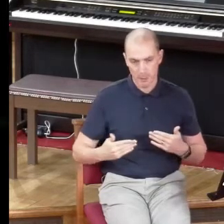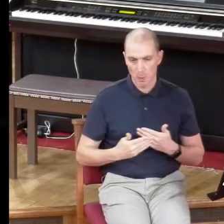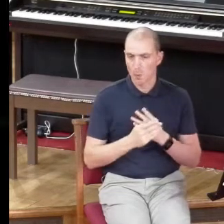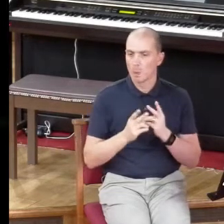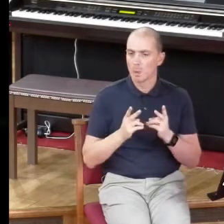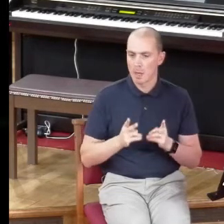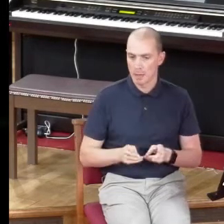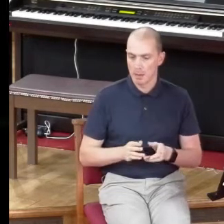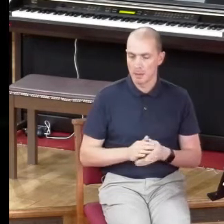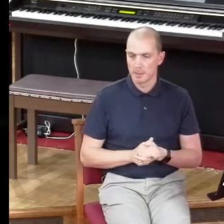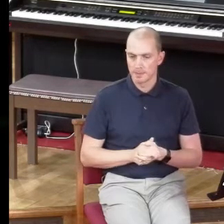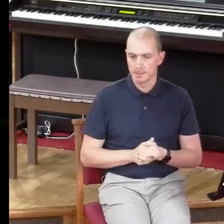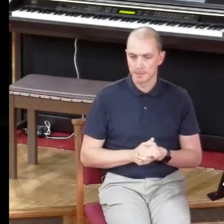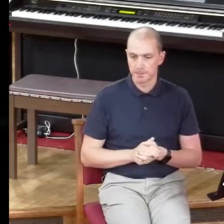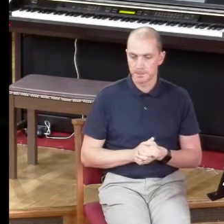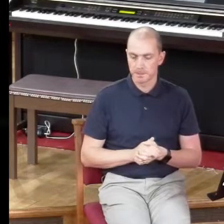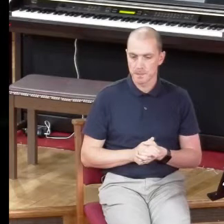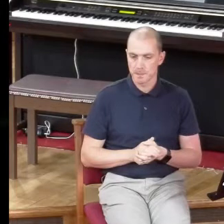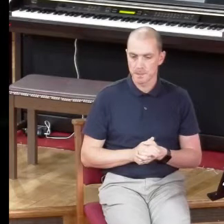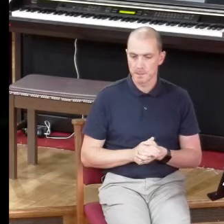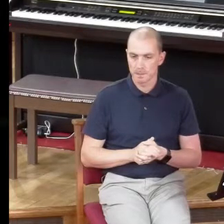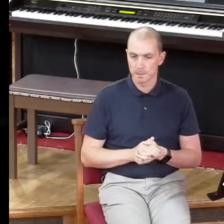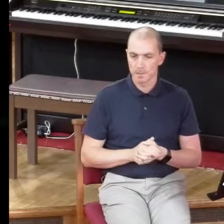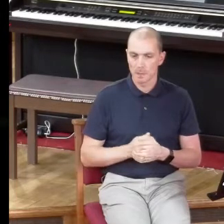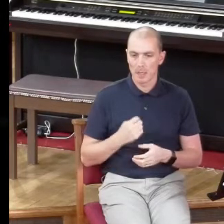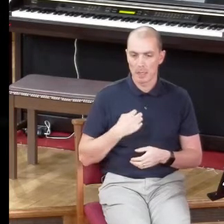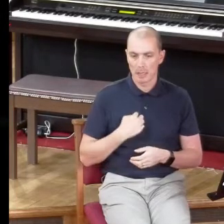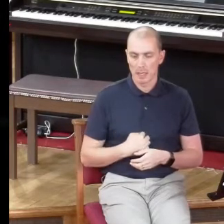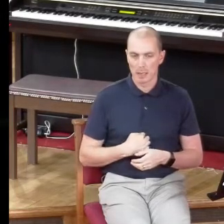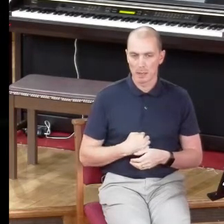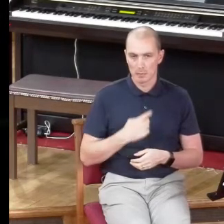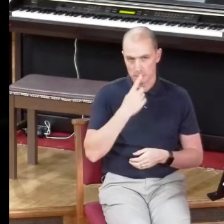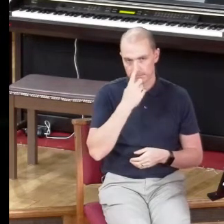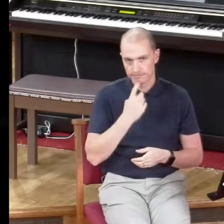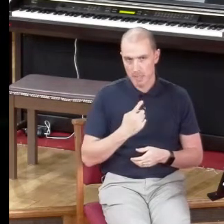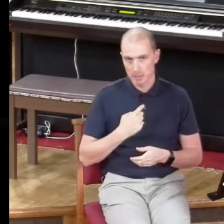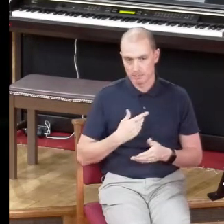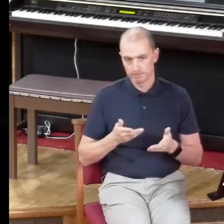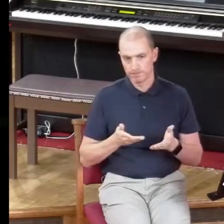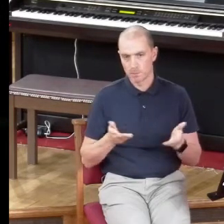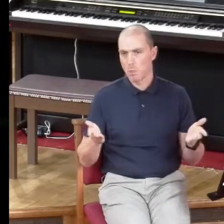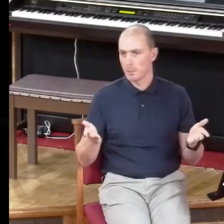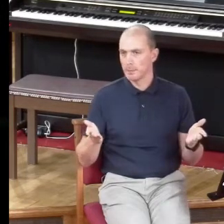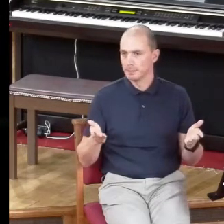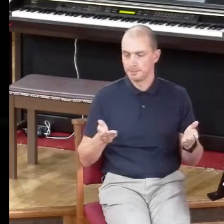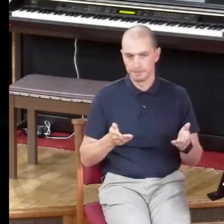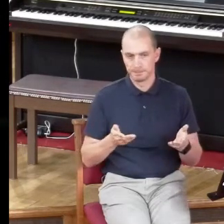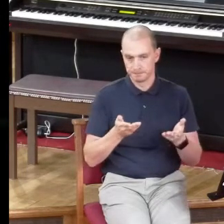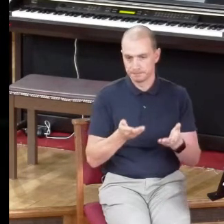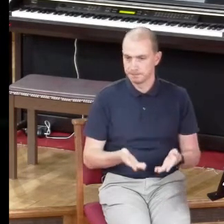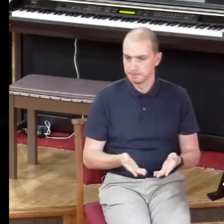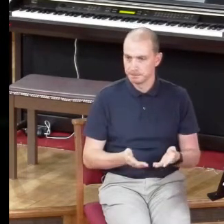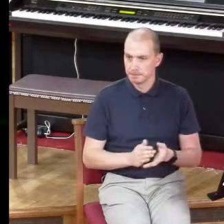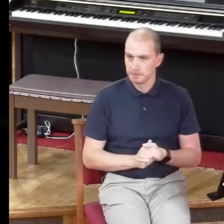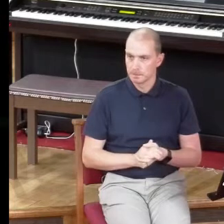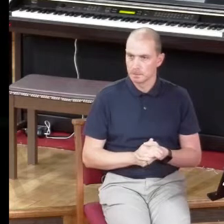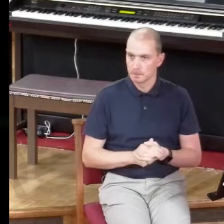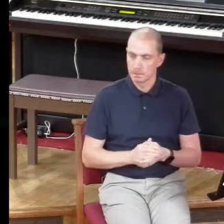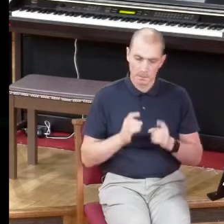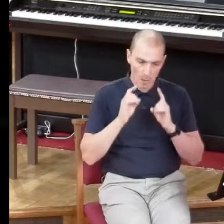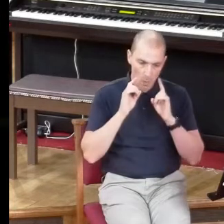can stand uncondemned in your sight, in your presence. Lord, these are wonderful things to